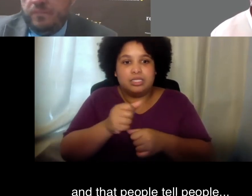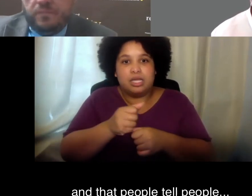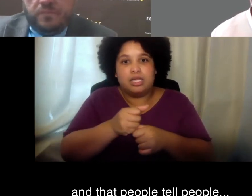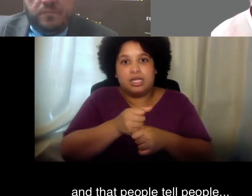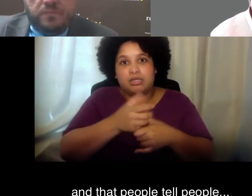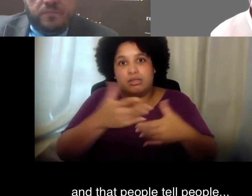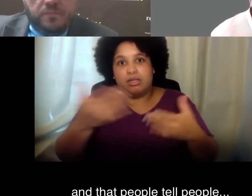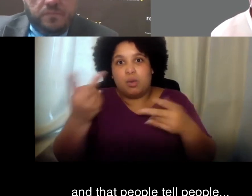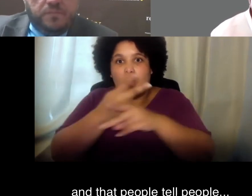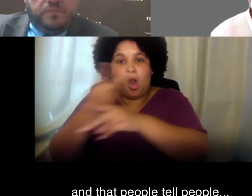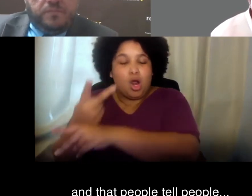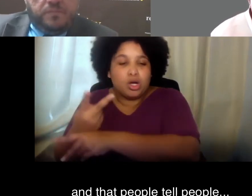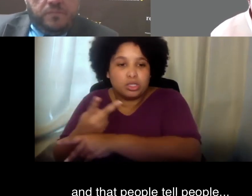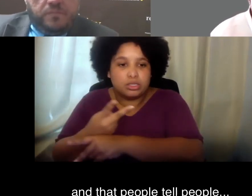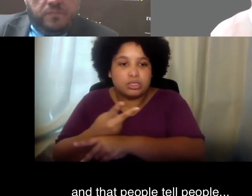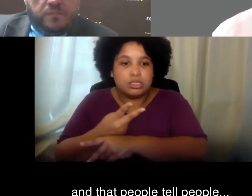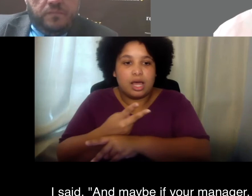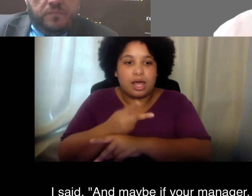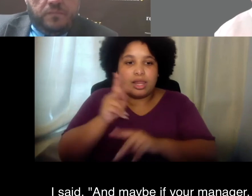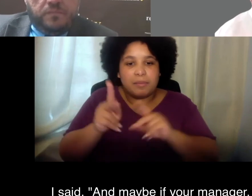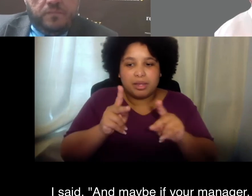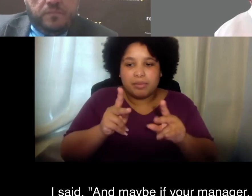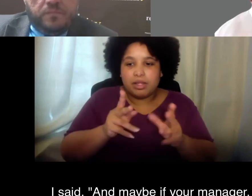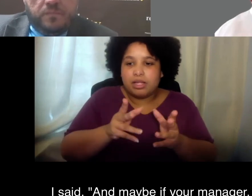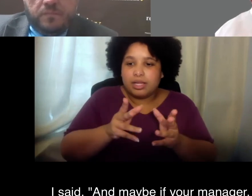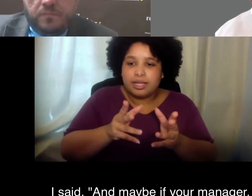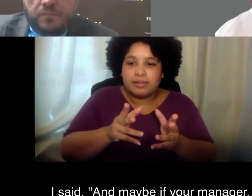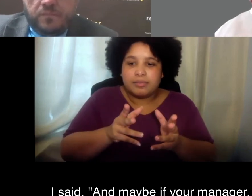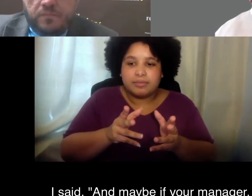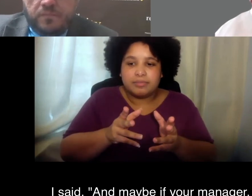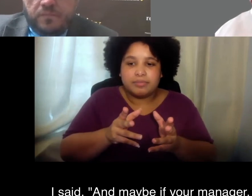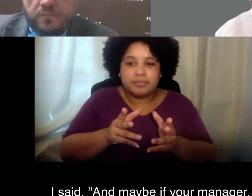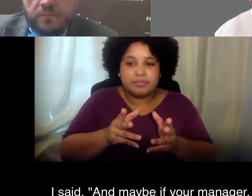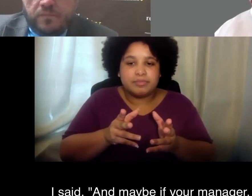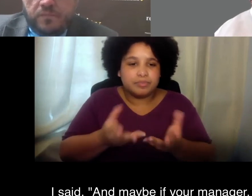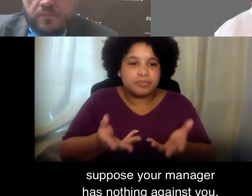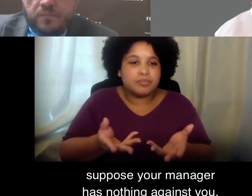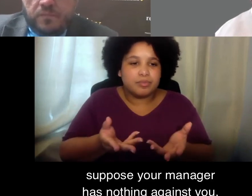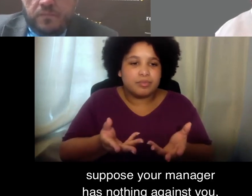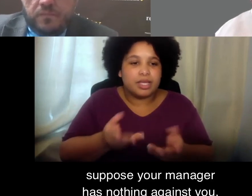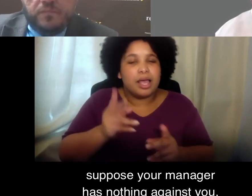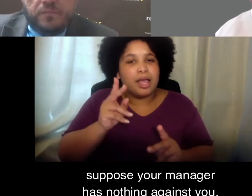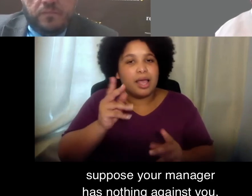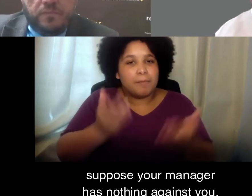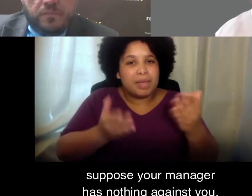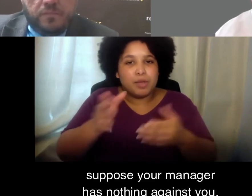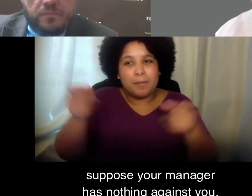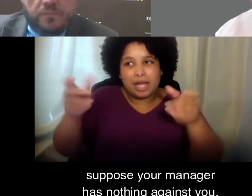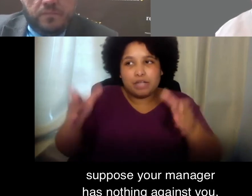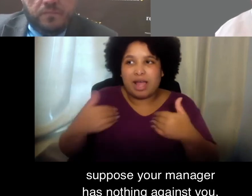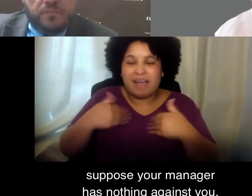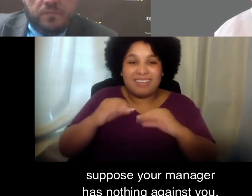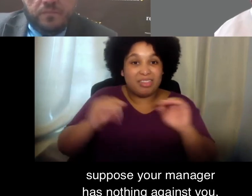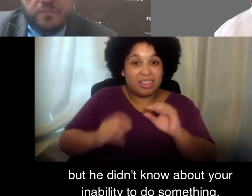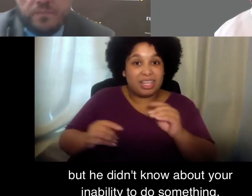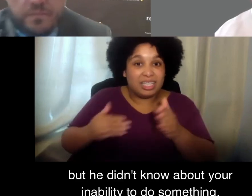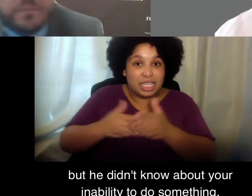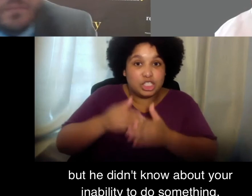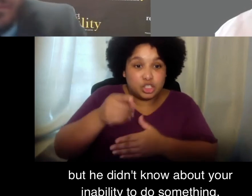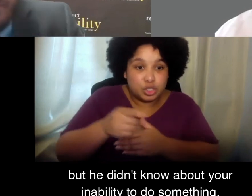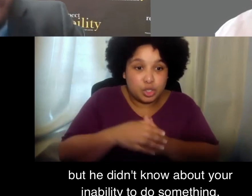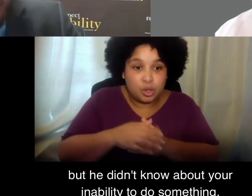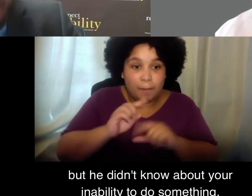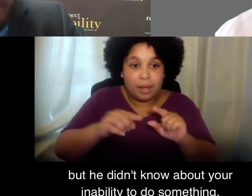itself and that people tell people. I said, maybe if your manager, suppose your manager has nothing against you, but he